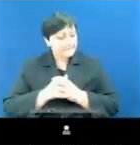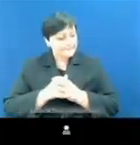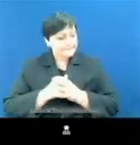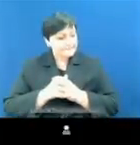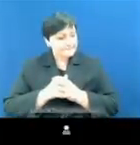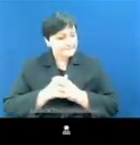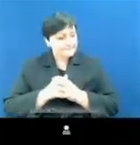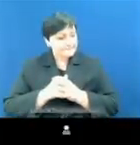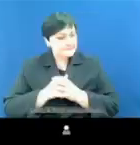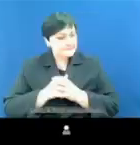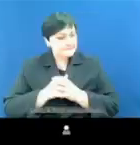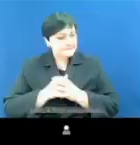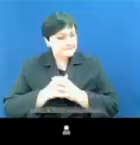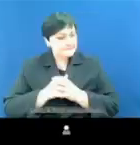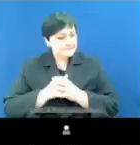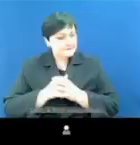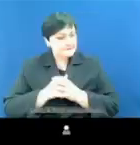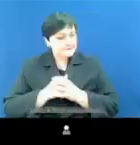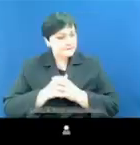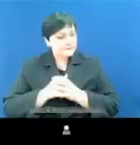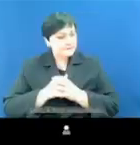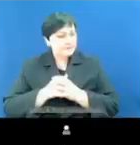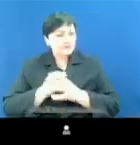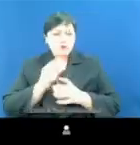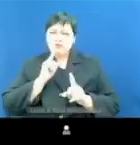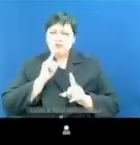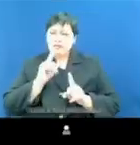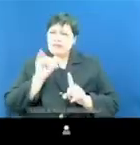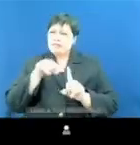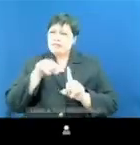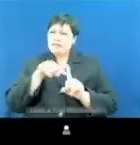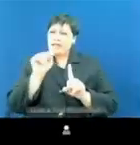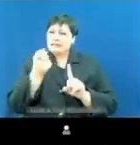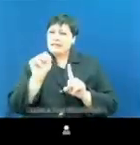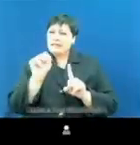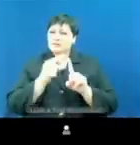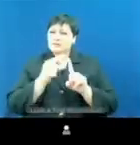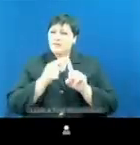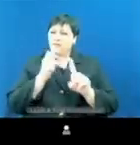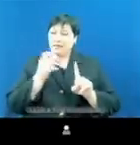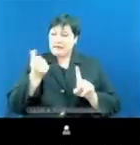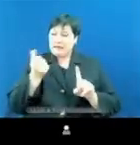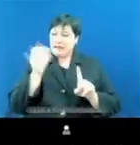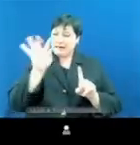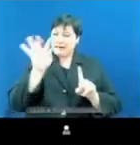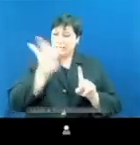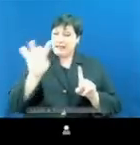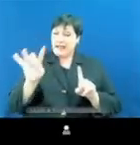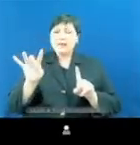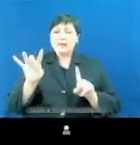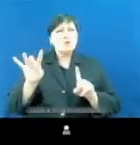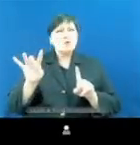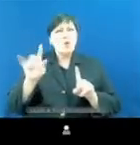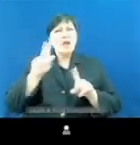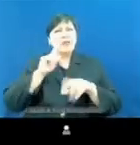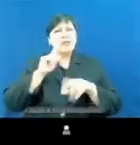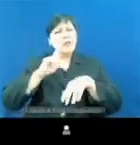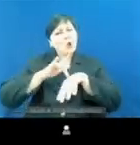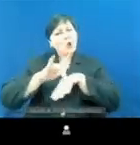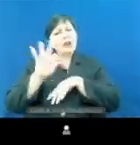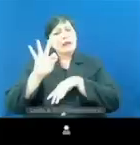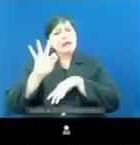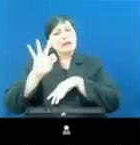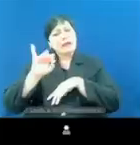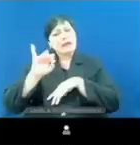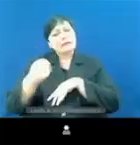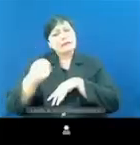First, I don't know that the test is from 1988. I think that it's earlier in the 90s, but your point is well